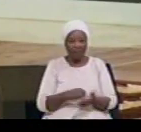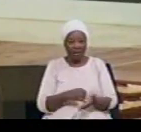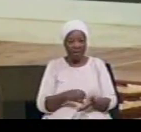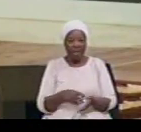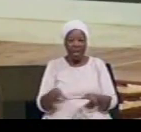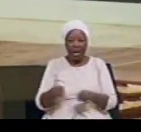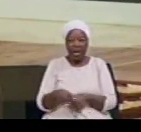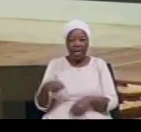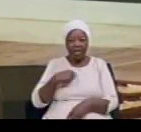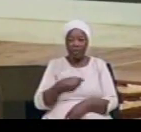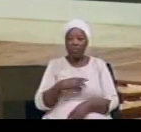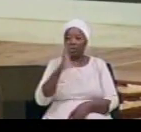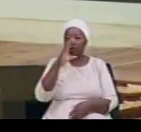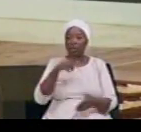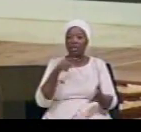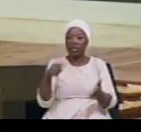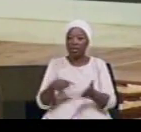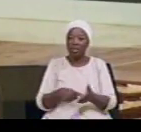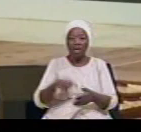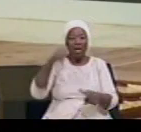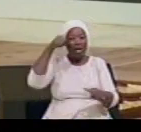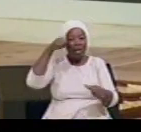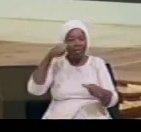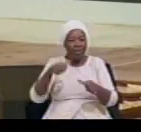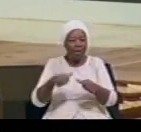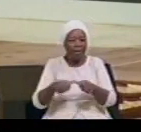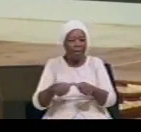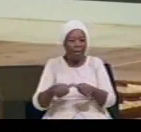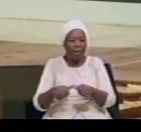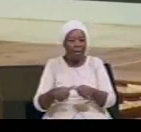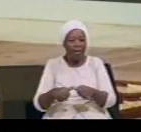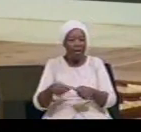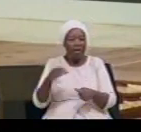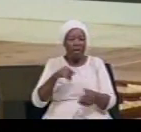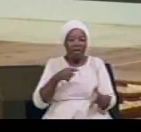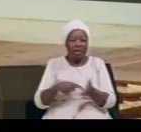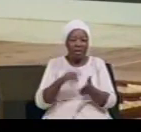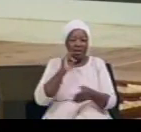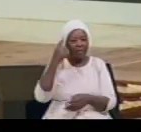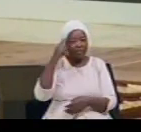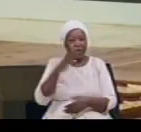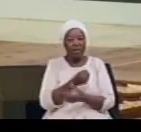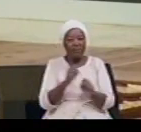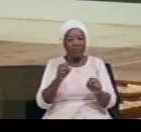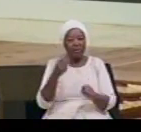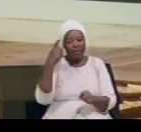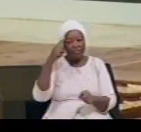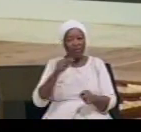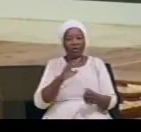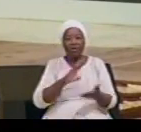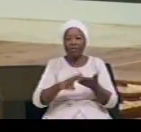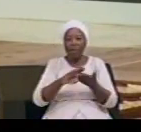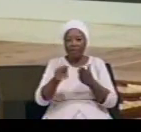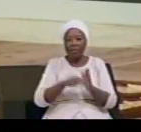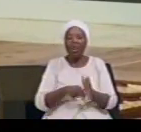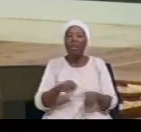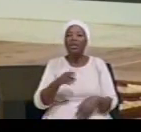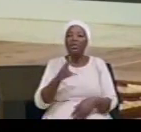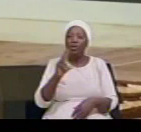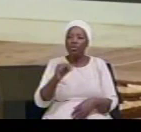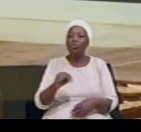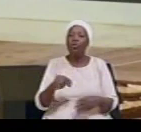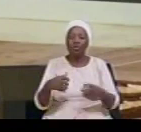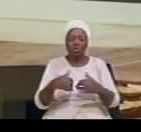this, remember, this is for your salvation, for your redemption. There's no